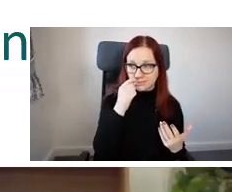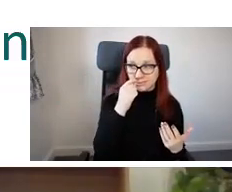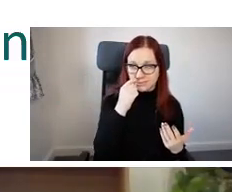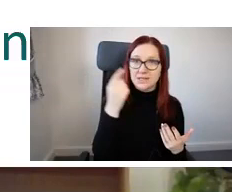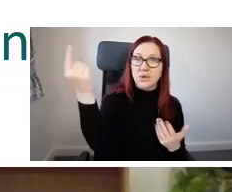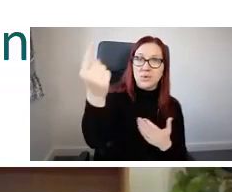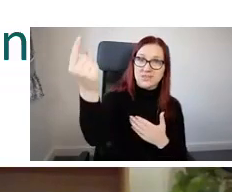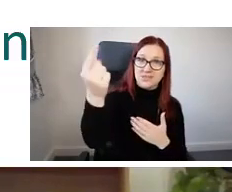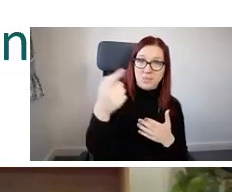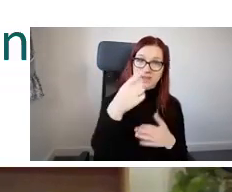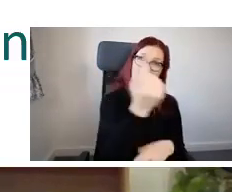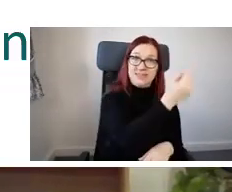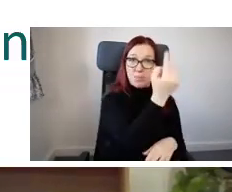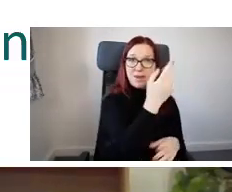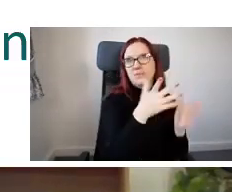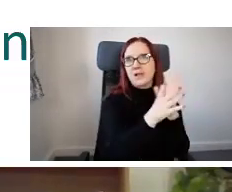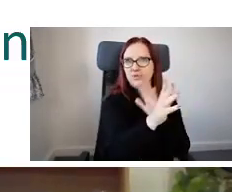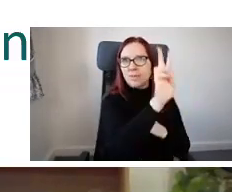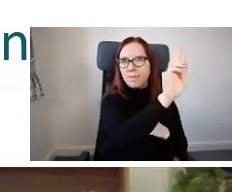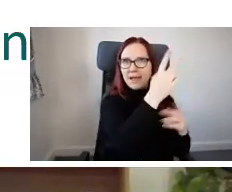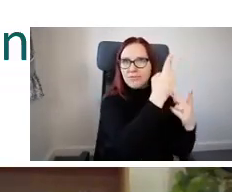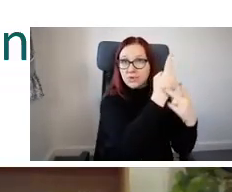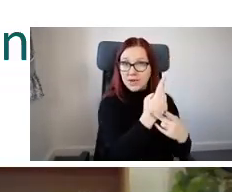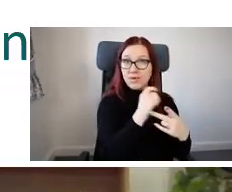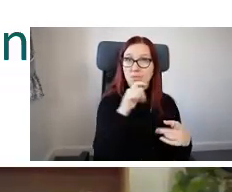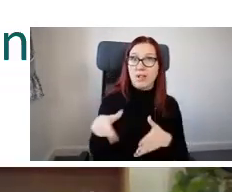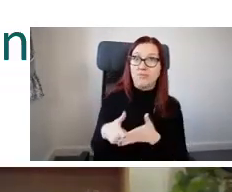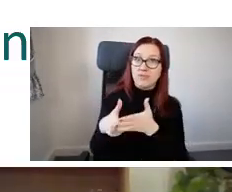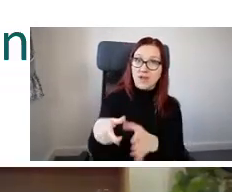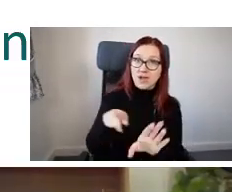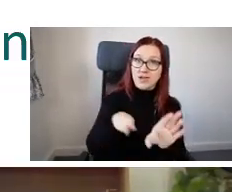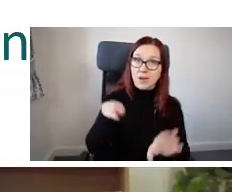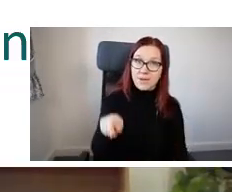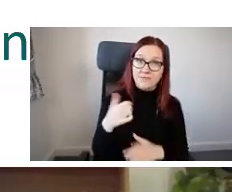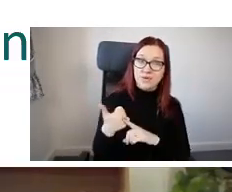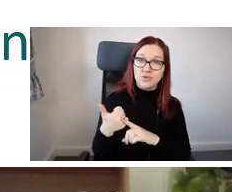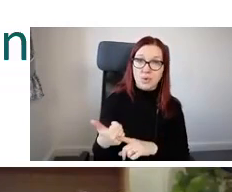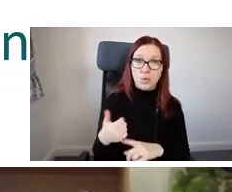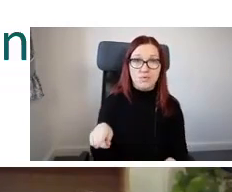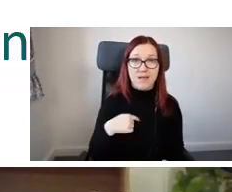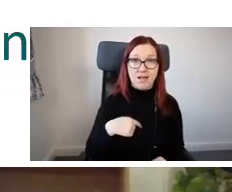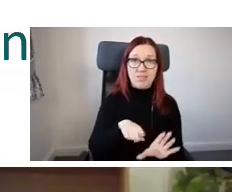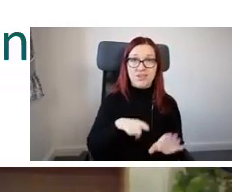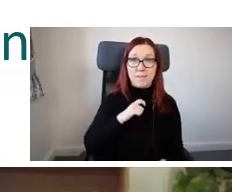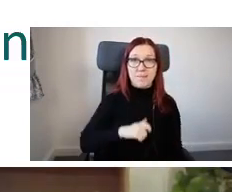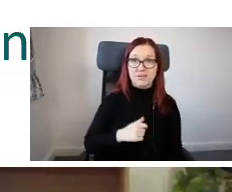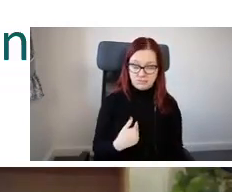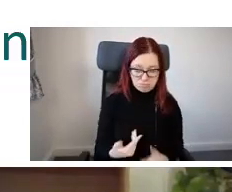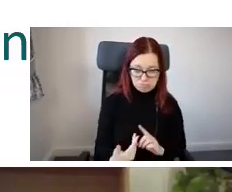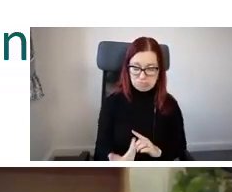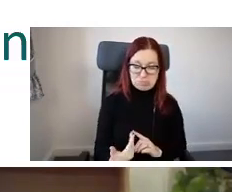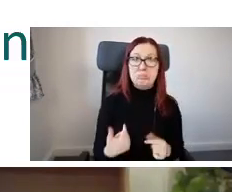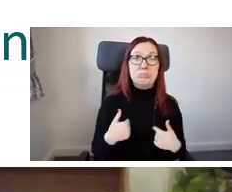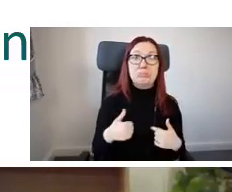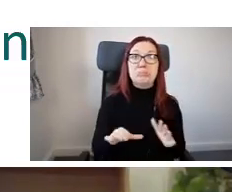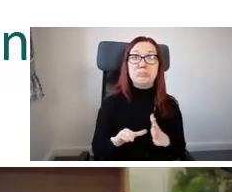else. So often parents and carers will refer young people for support with their difficulties,